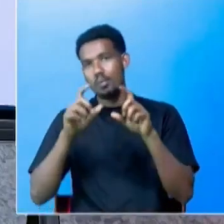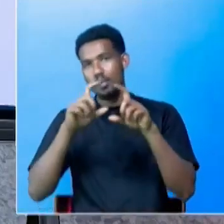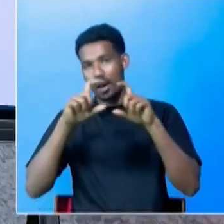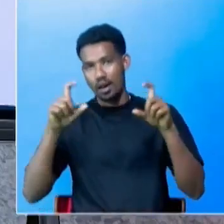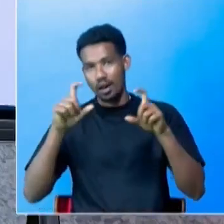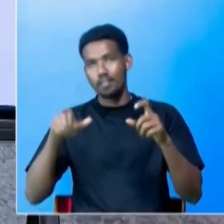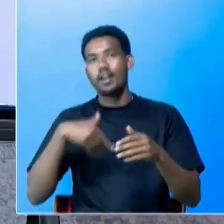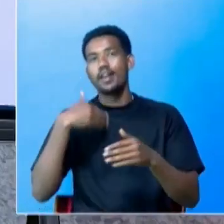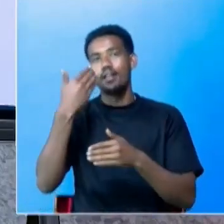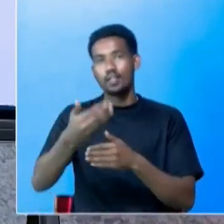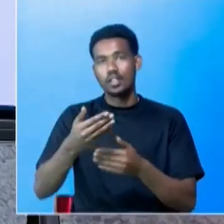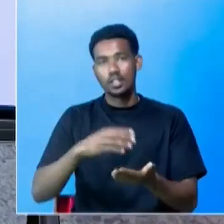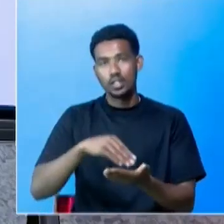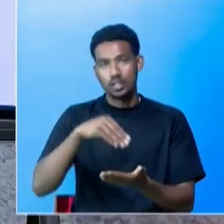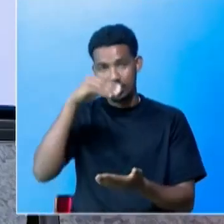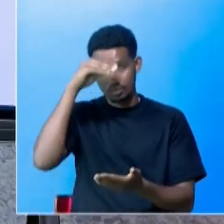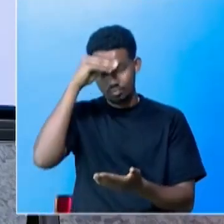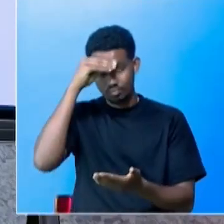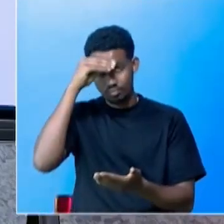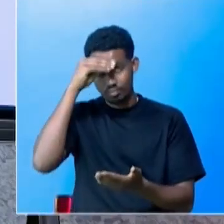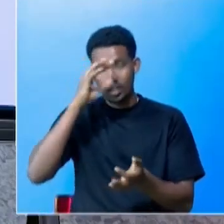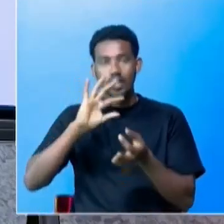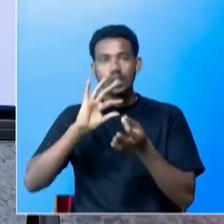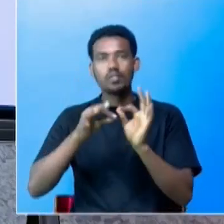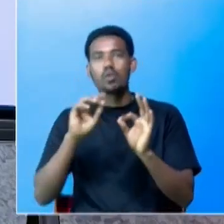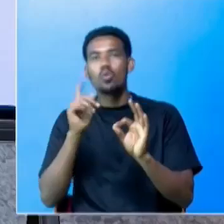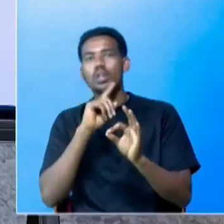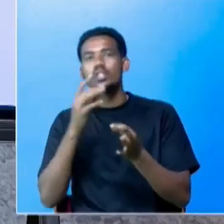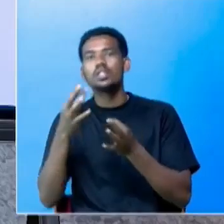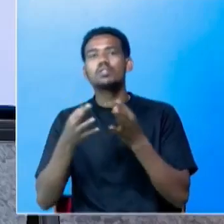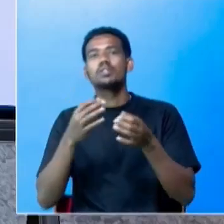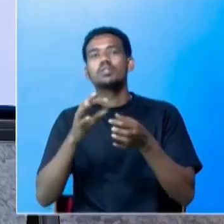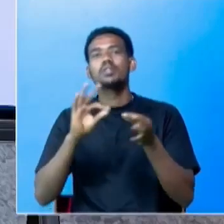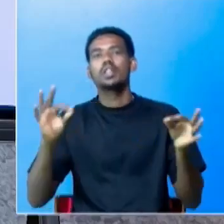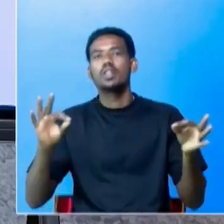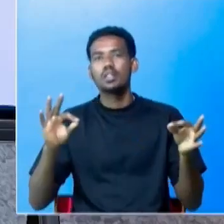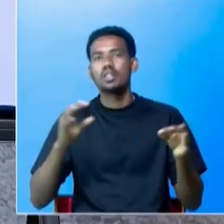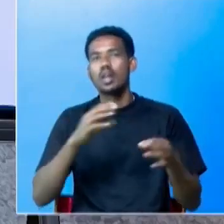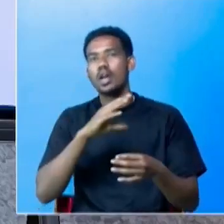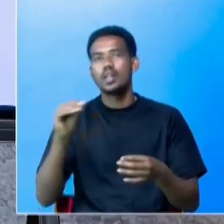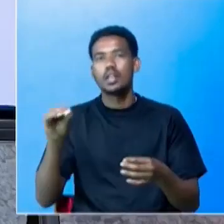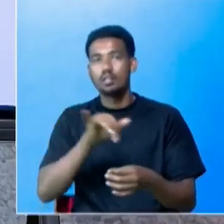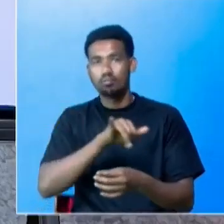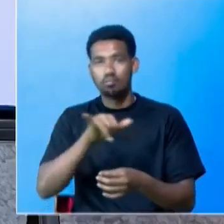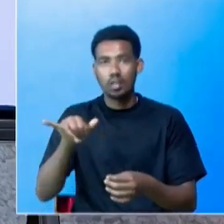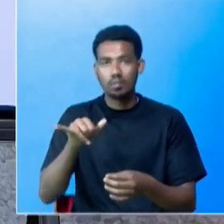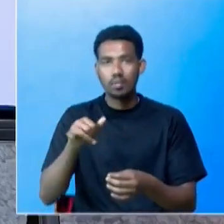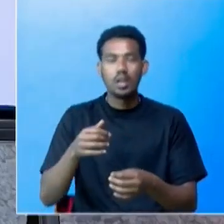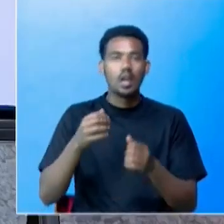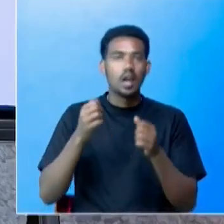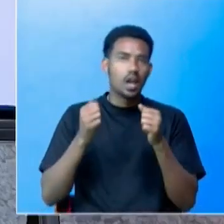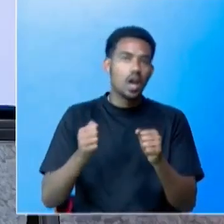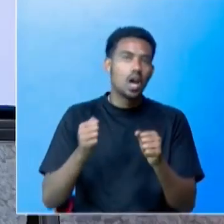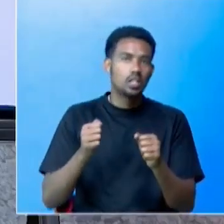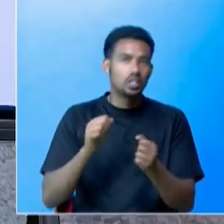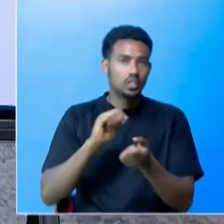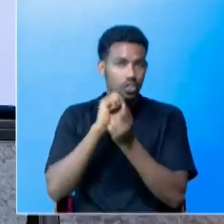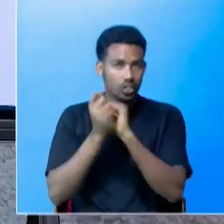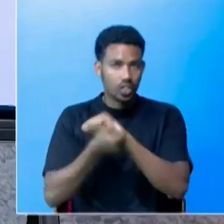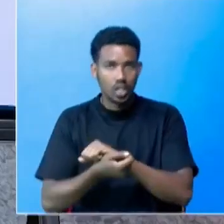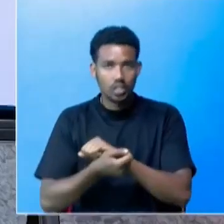lesson, students define what is descriptive sentence. And also students can also